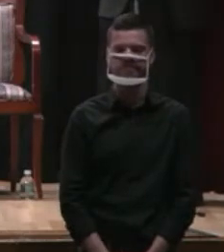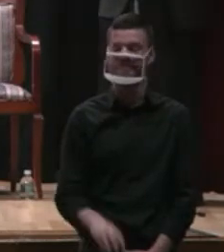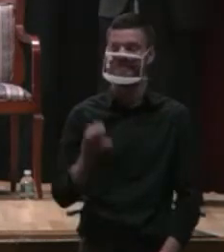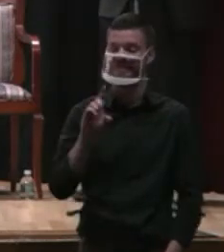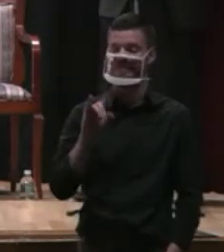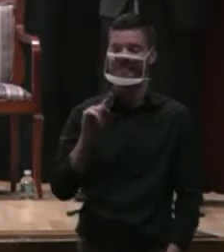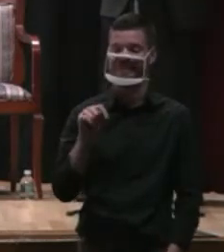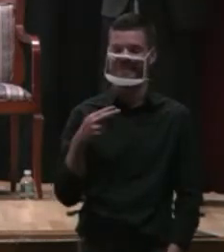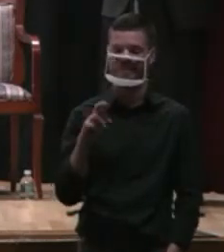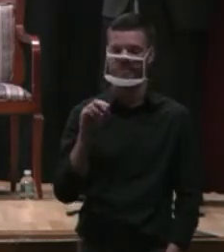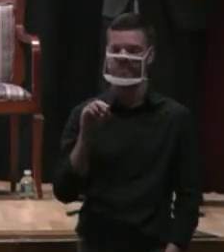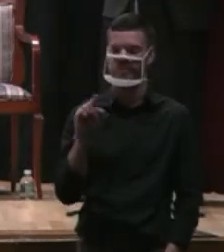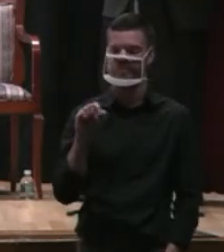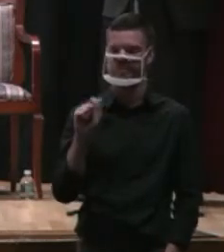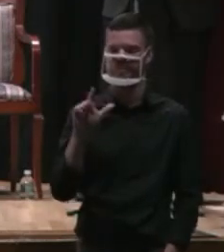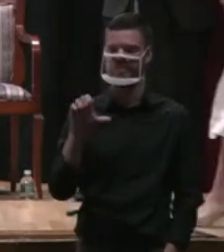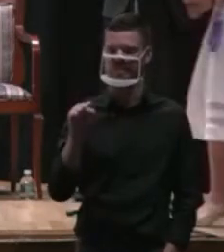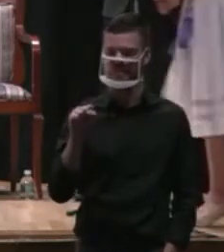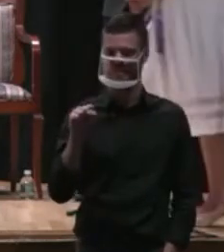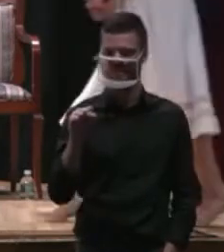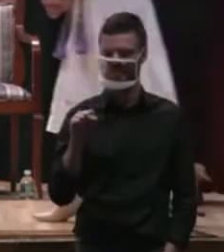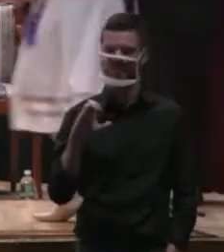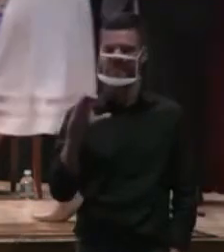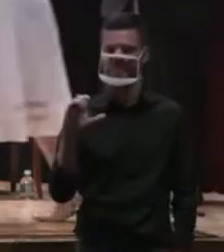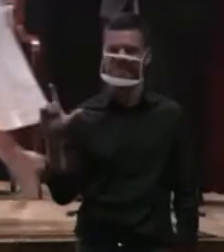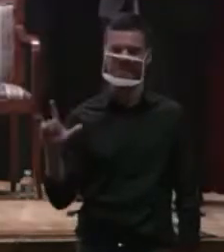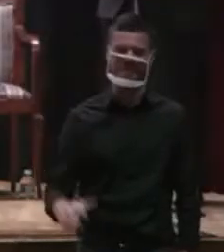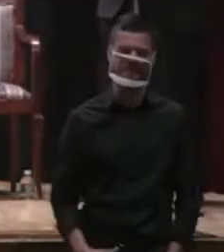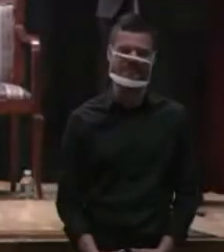Edith Rosales, cum laude.